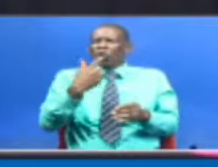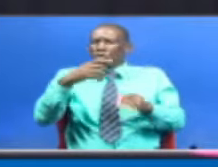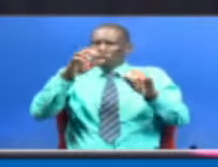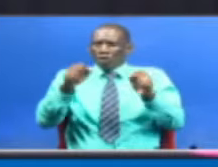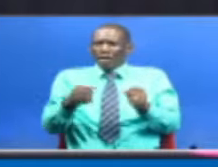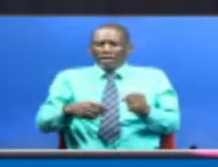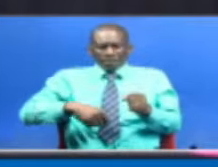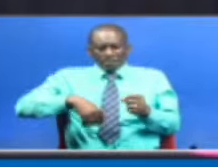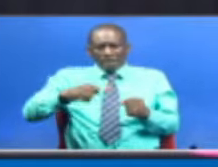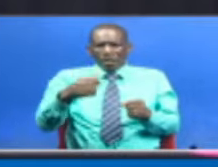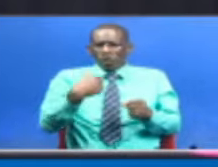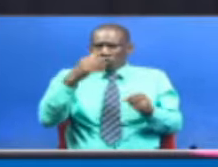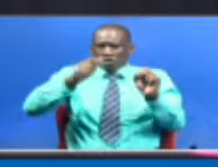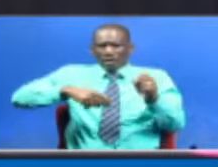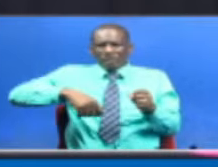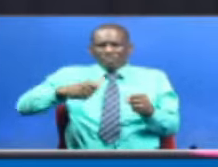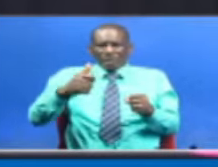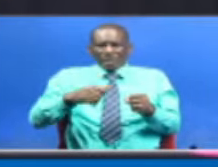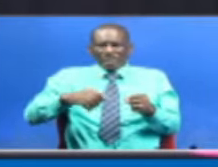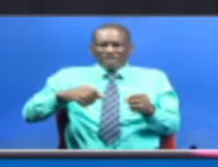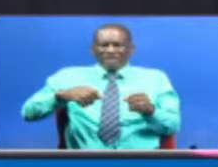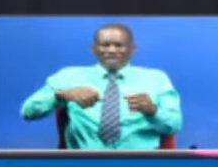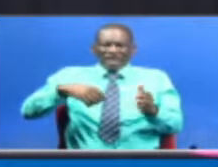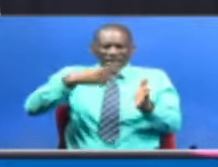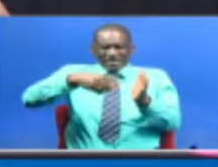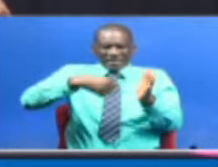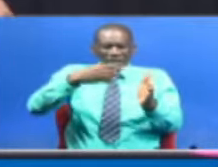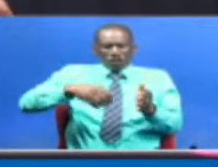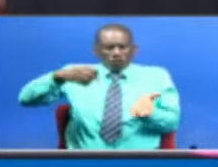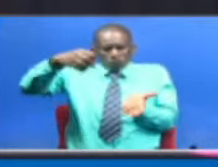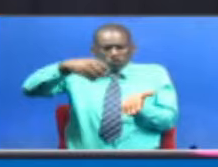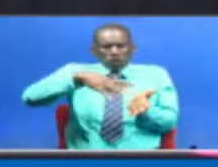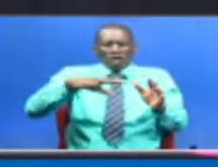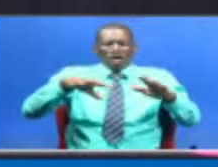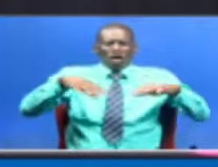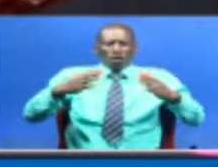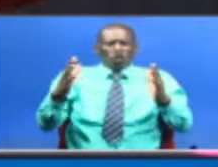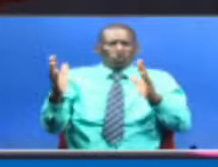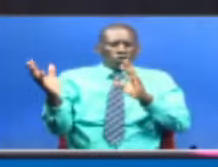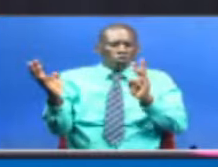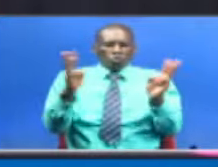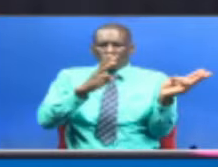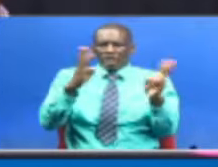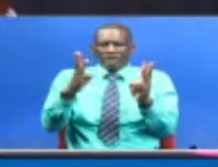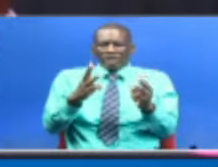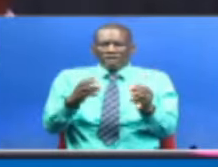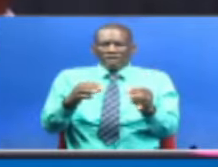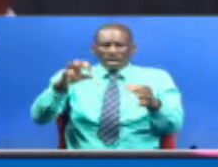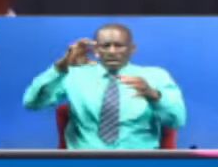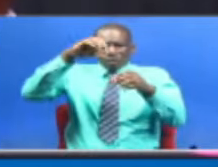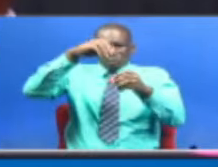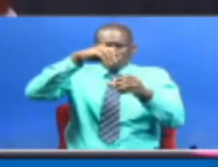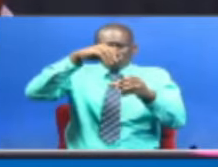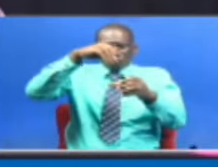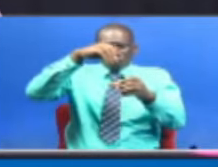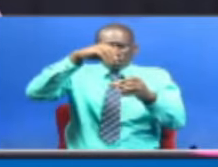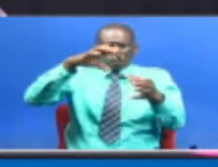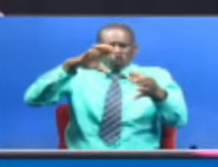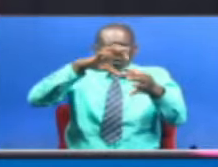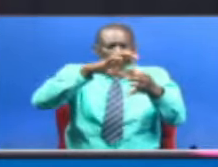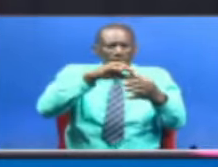buy a generator in solar or wind and install it off-grid